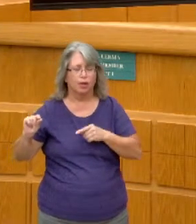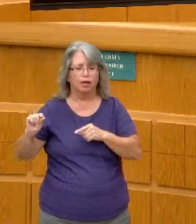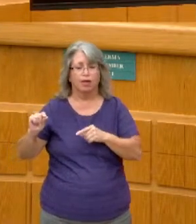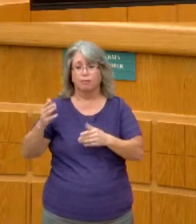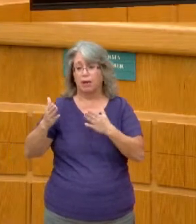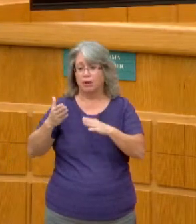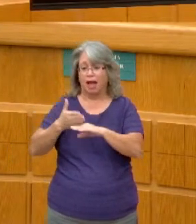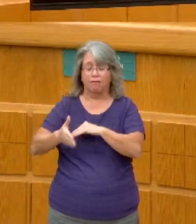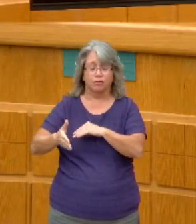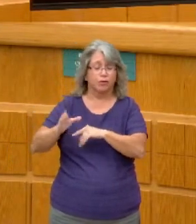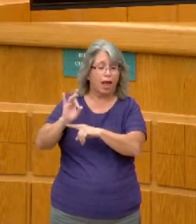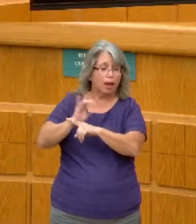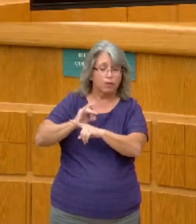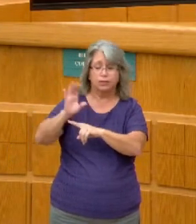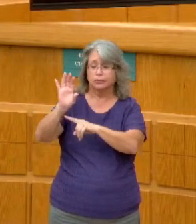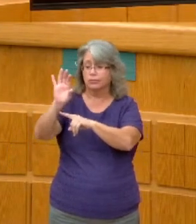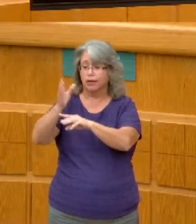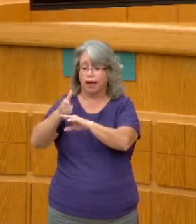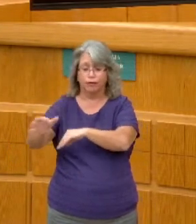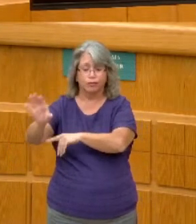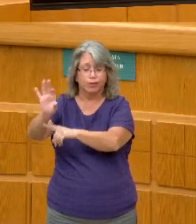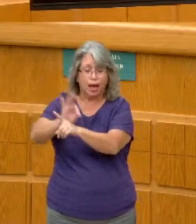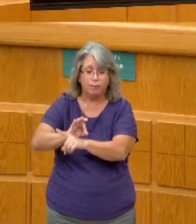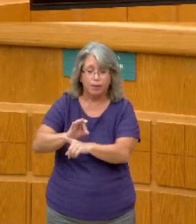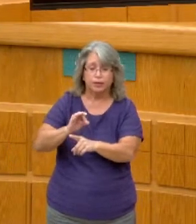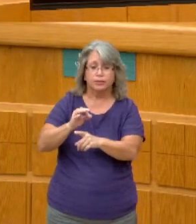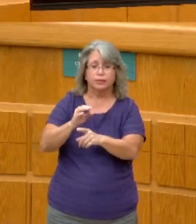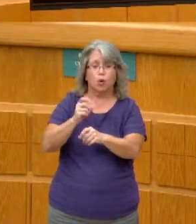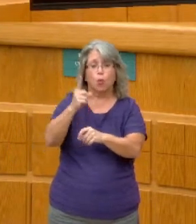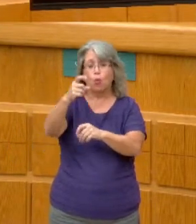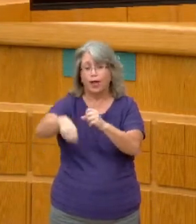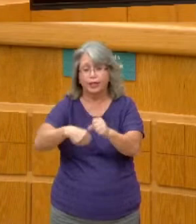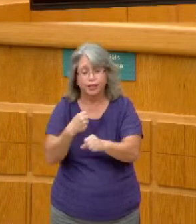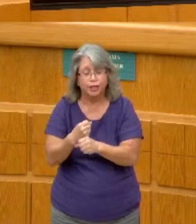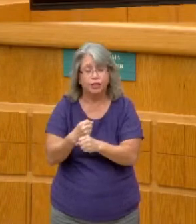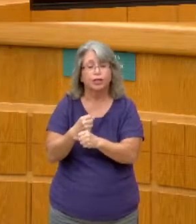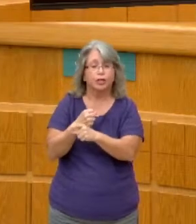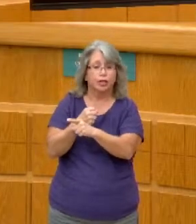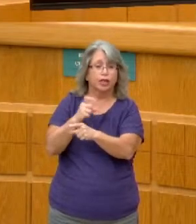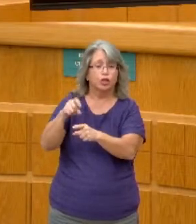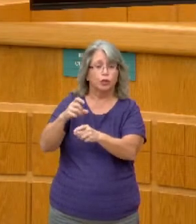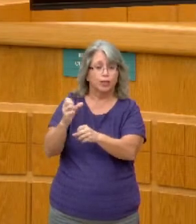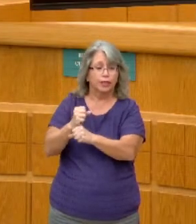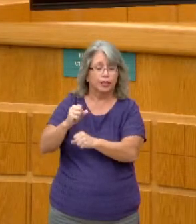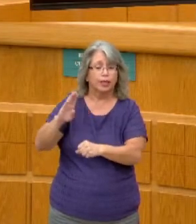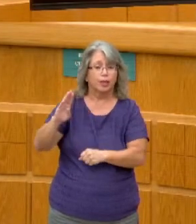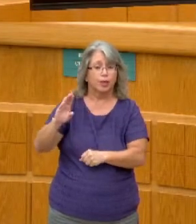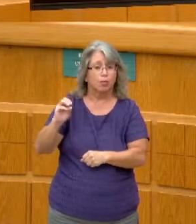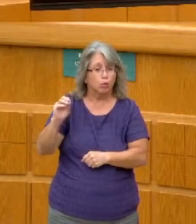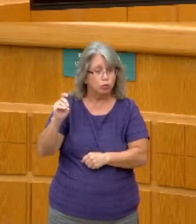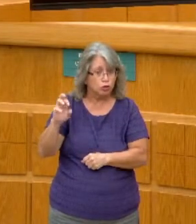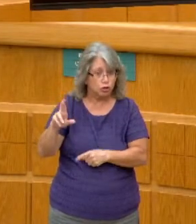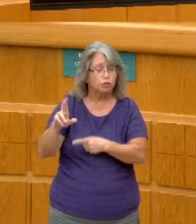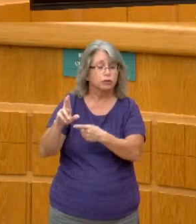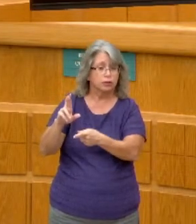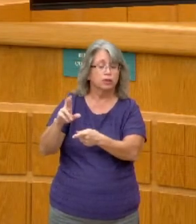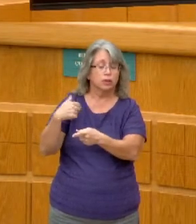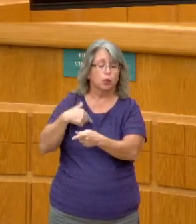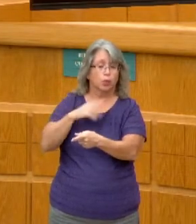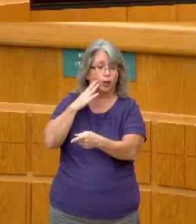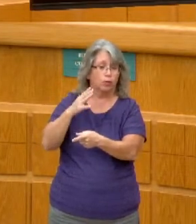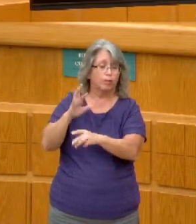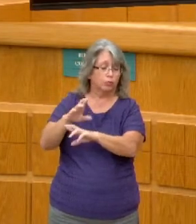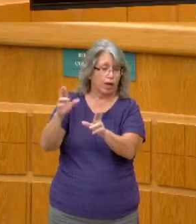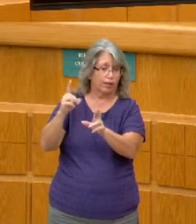booster. Then they'll approve it, and then we'll open that up for people that want to get their booster. We also continue